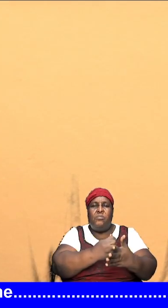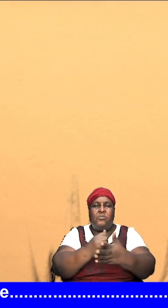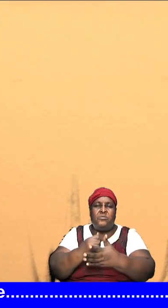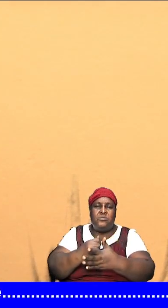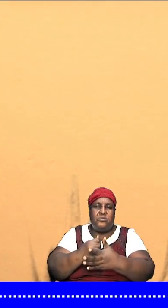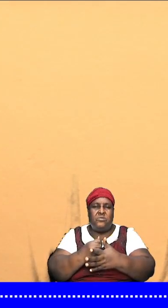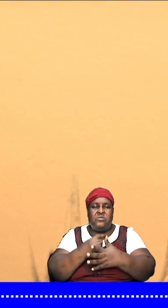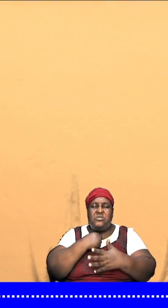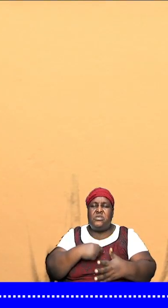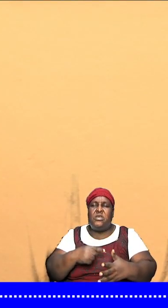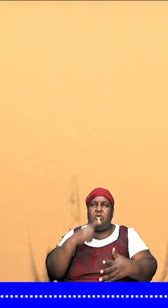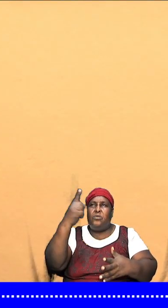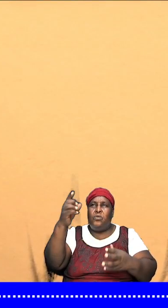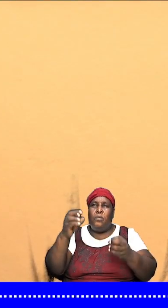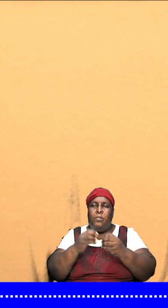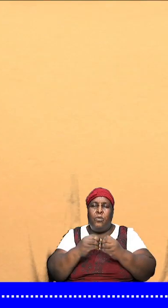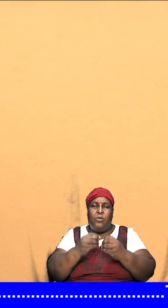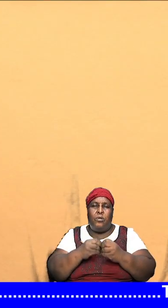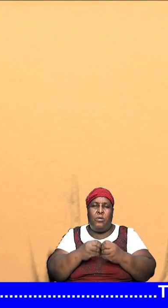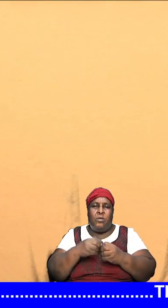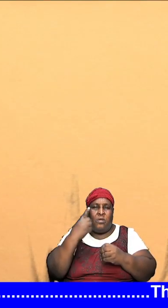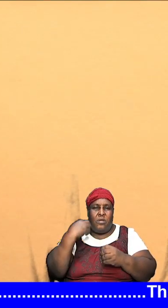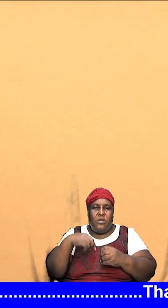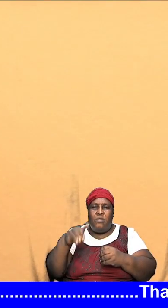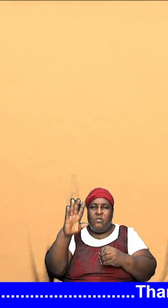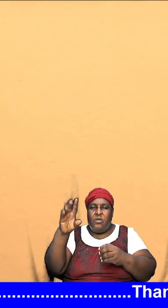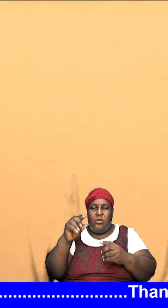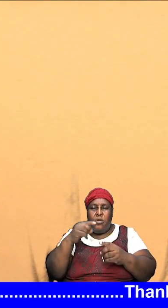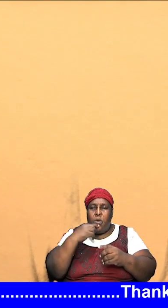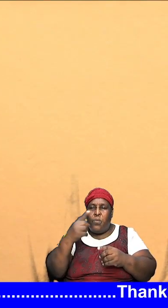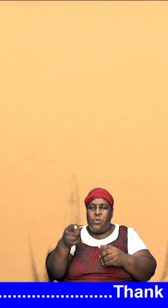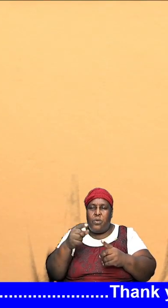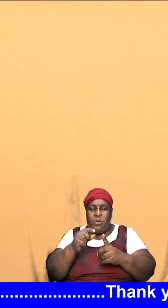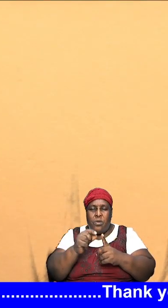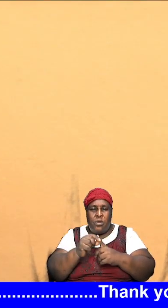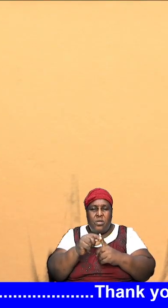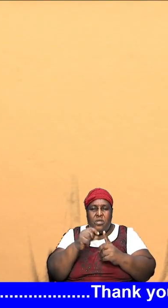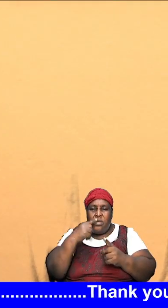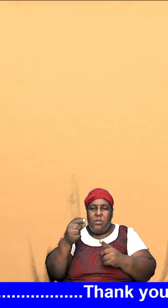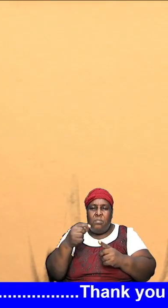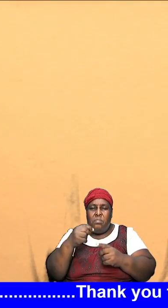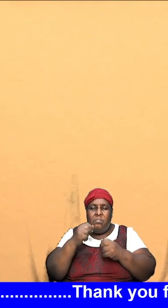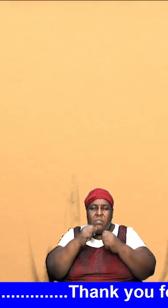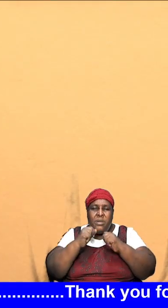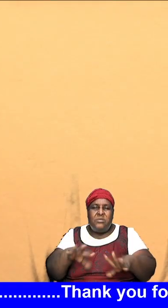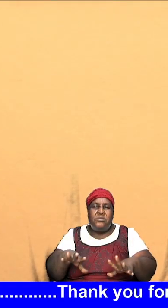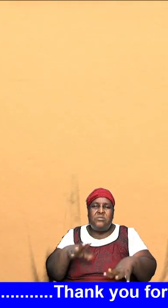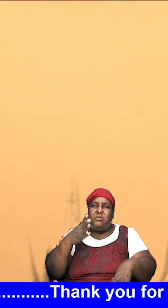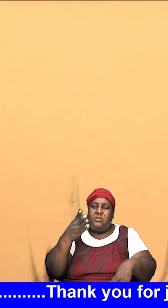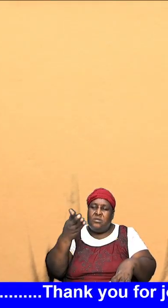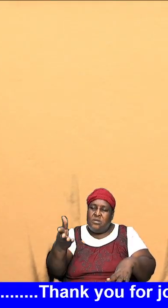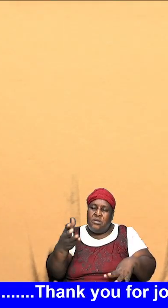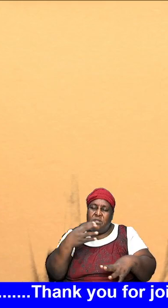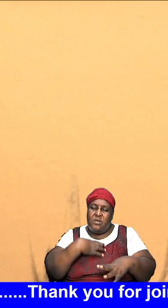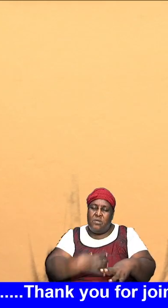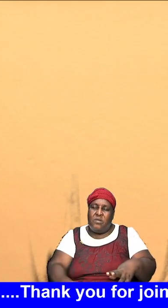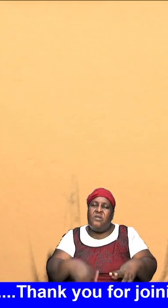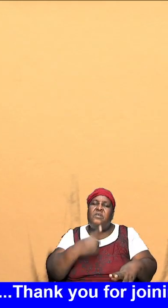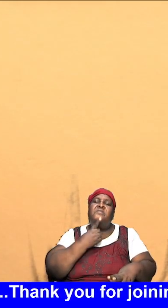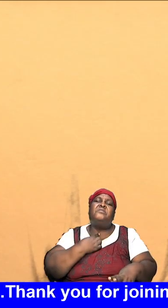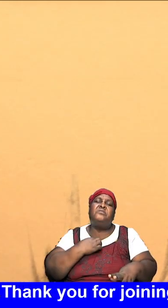you. For as the words declare, blessed are they that hunger and thirst after